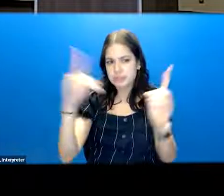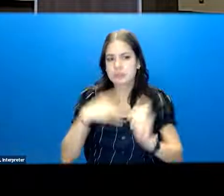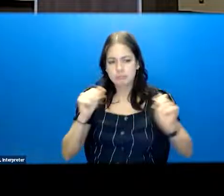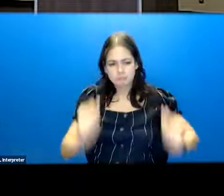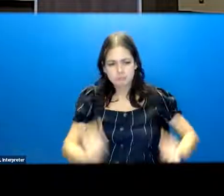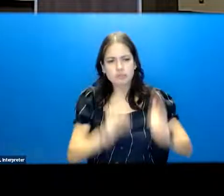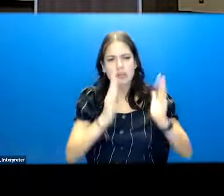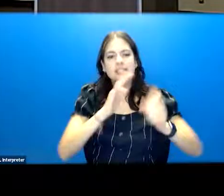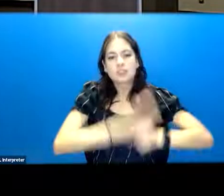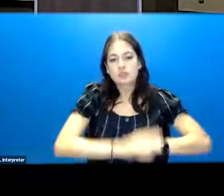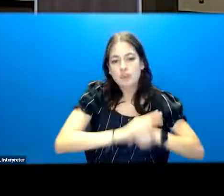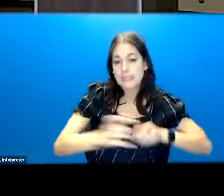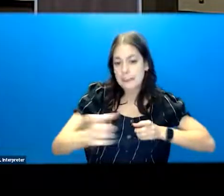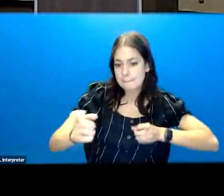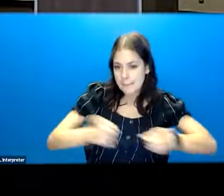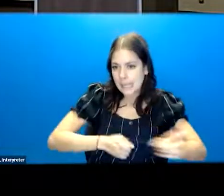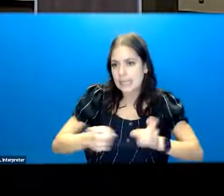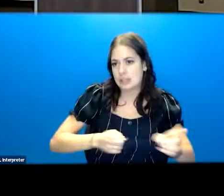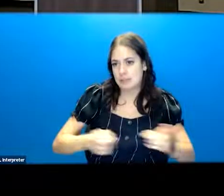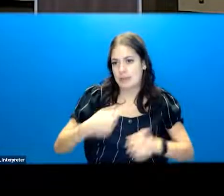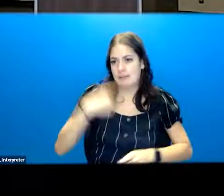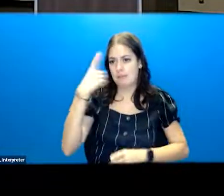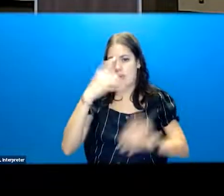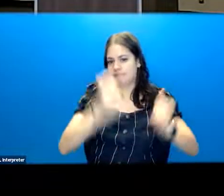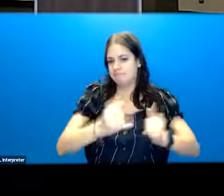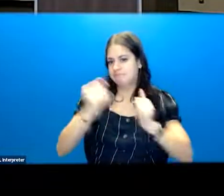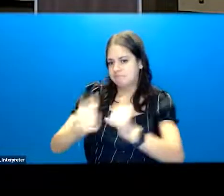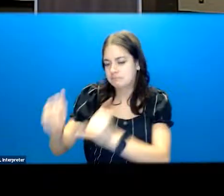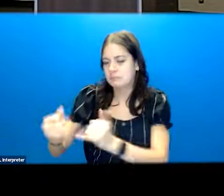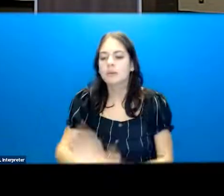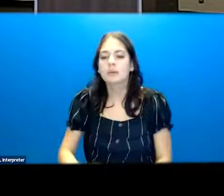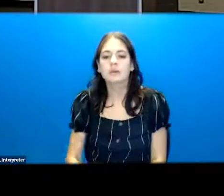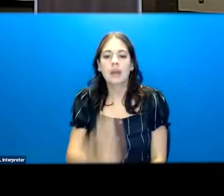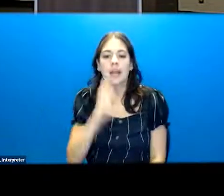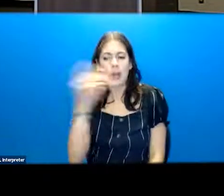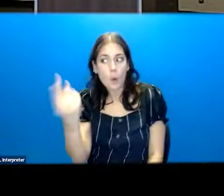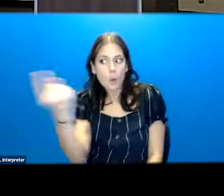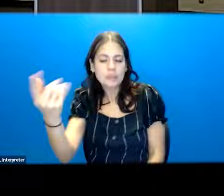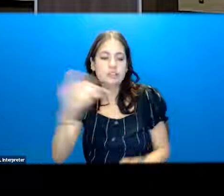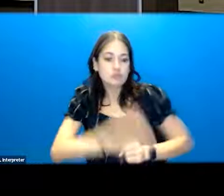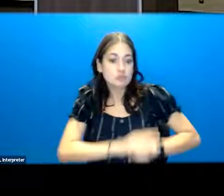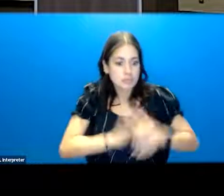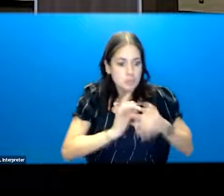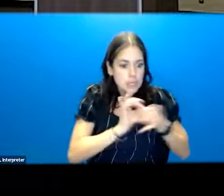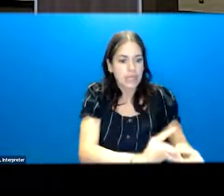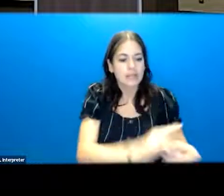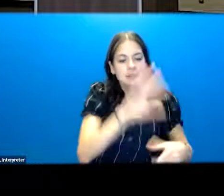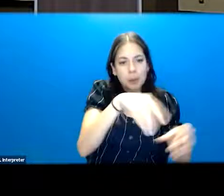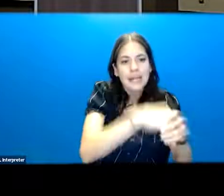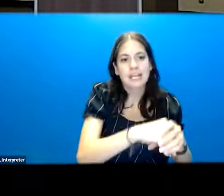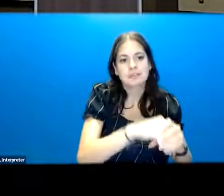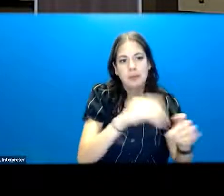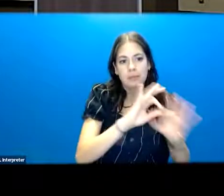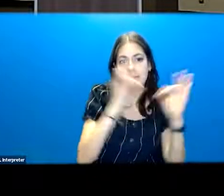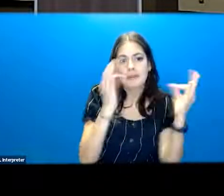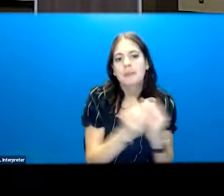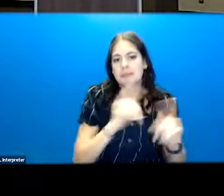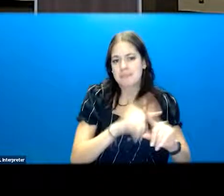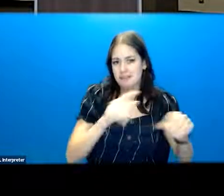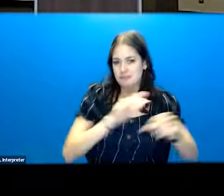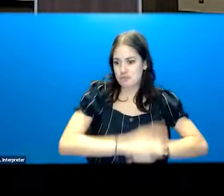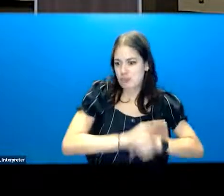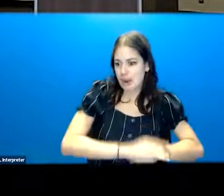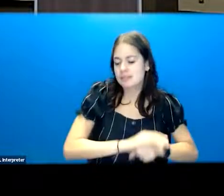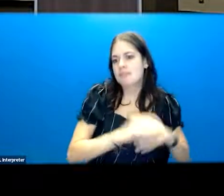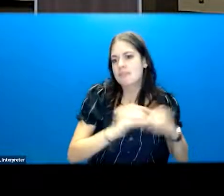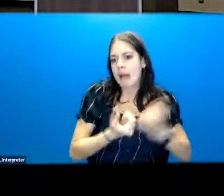addresses stress management for individuals. And not just stress with them engaging with their loved one, but stress in how